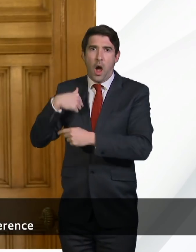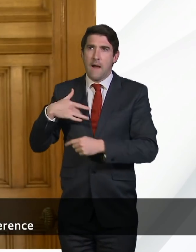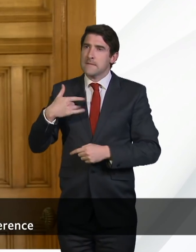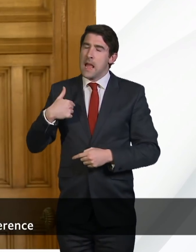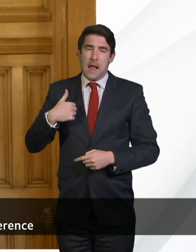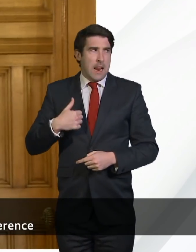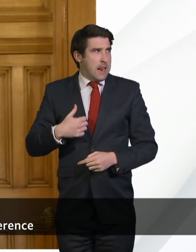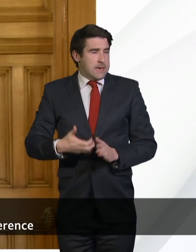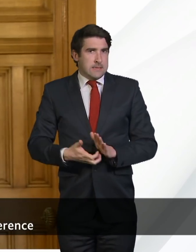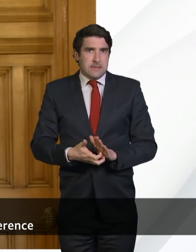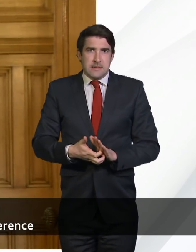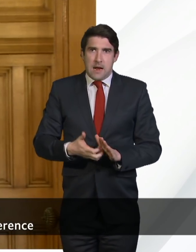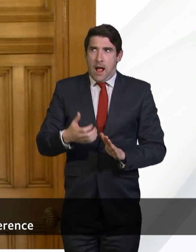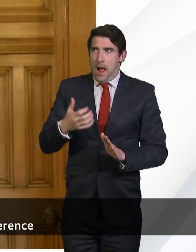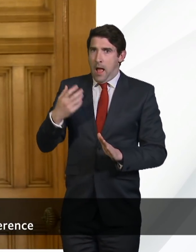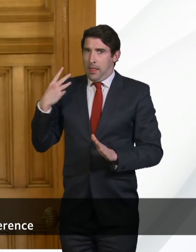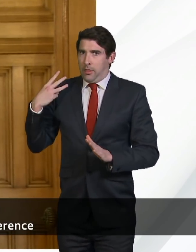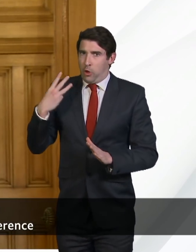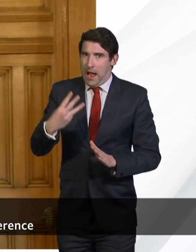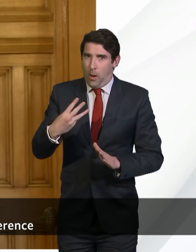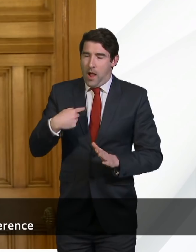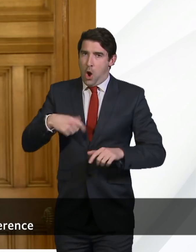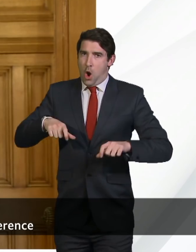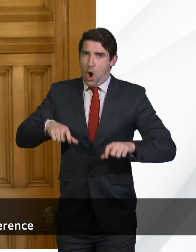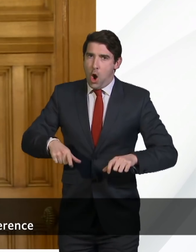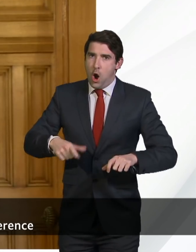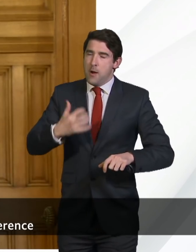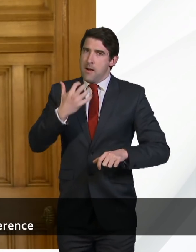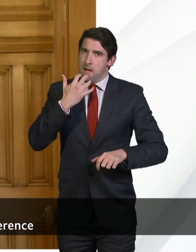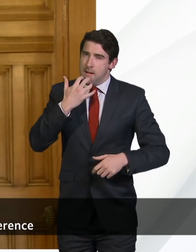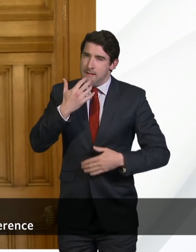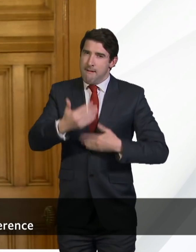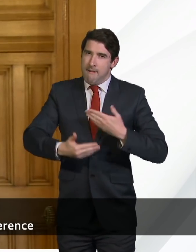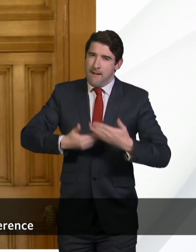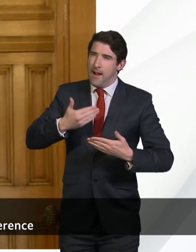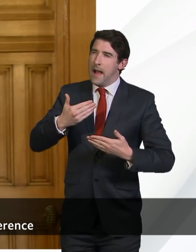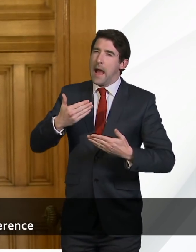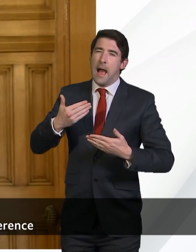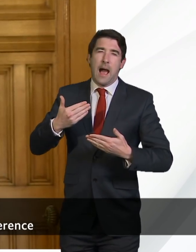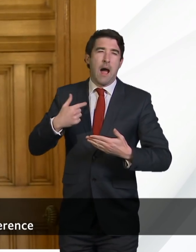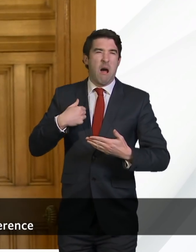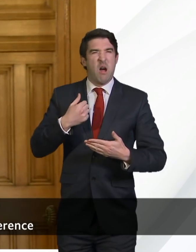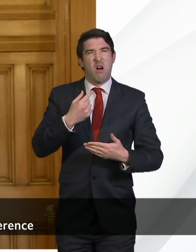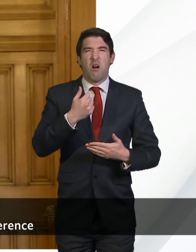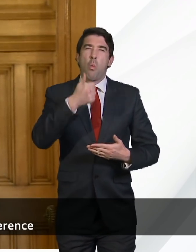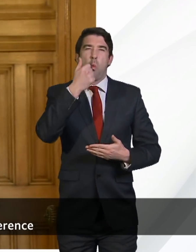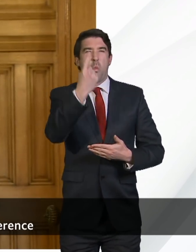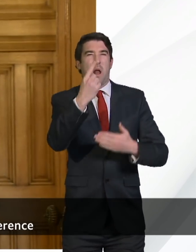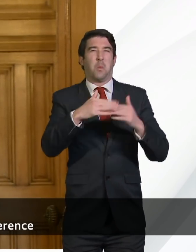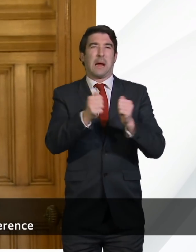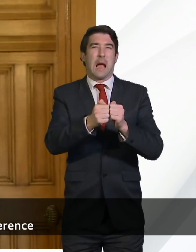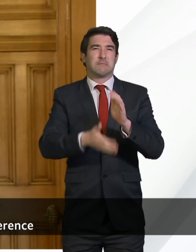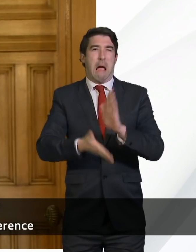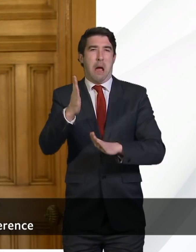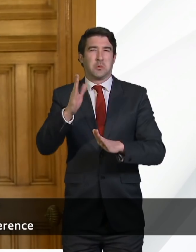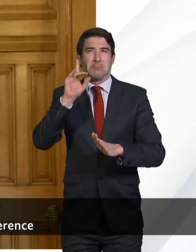to undo the sacrifices so many people have made by becoming more lax or failing to follow the guidance